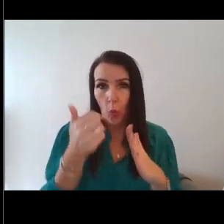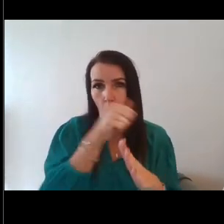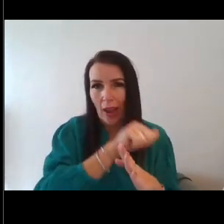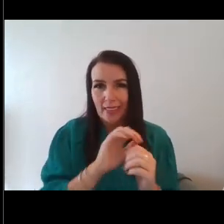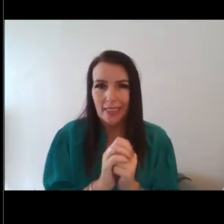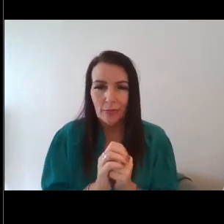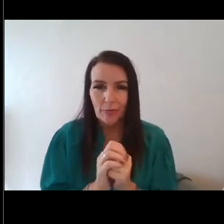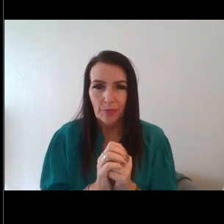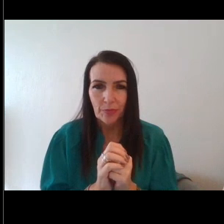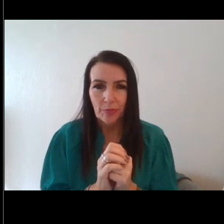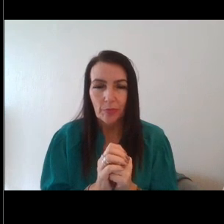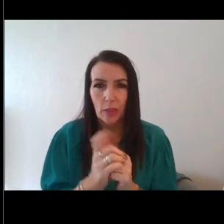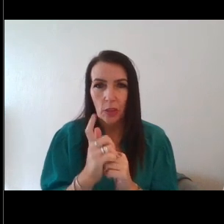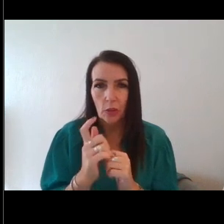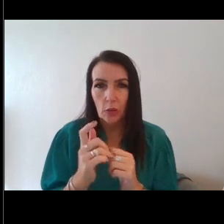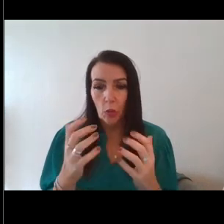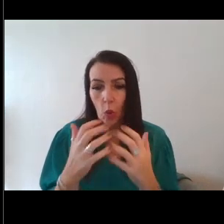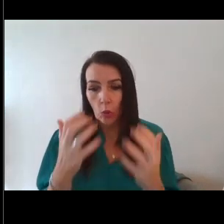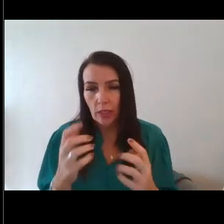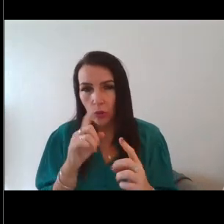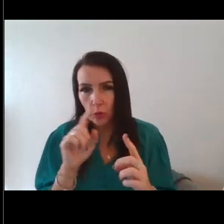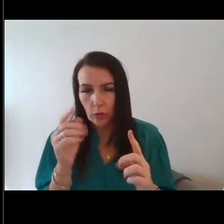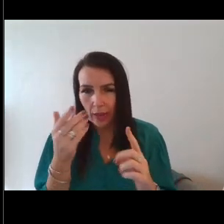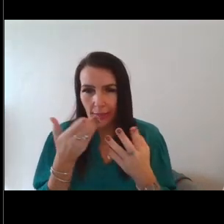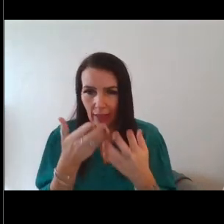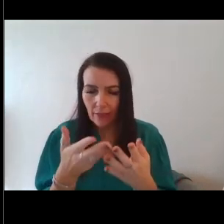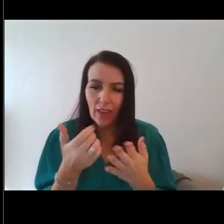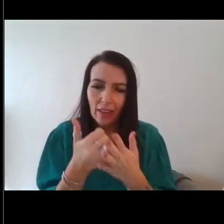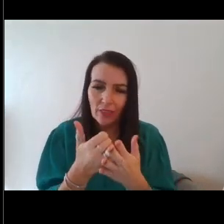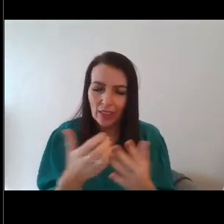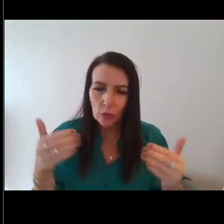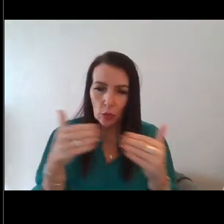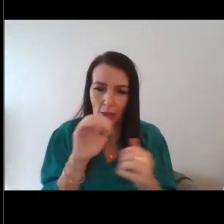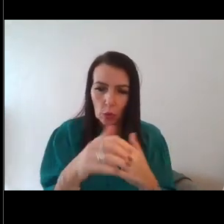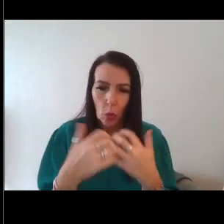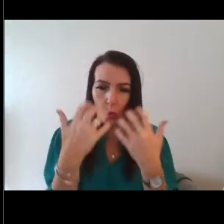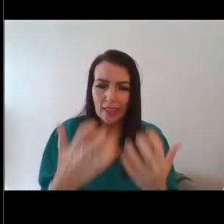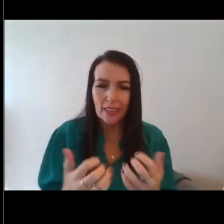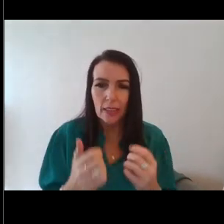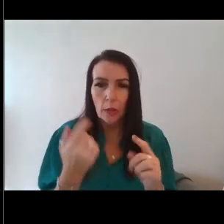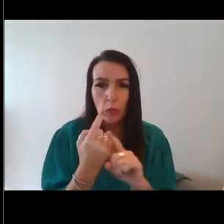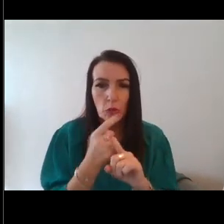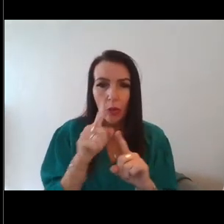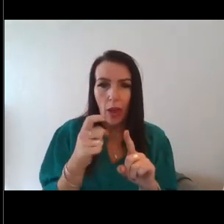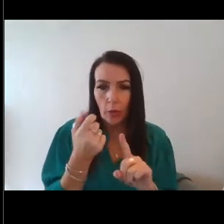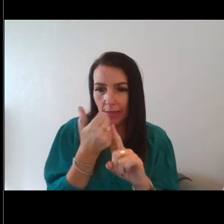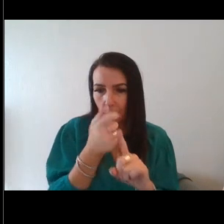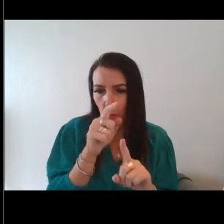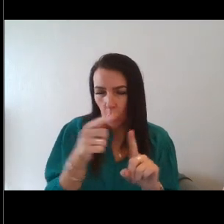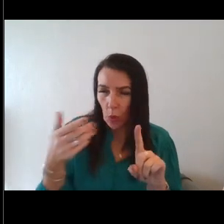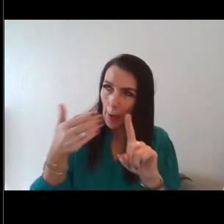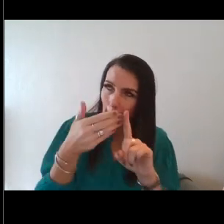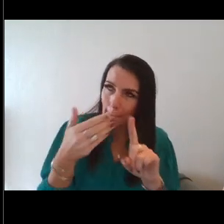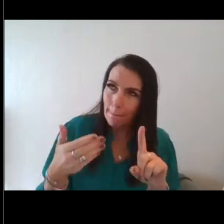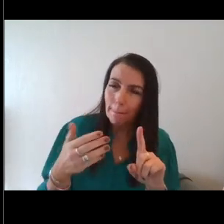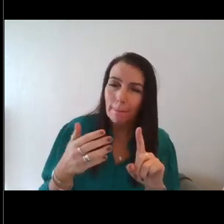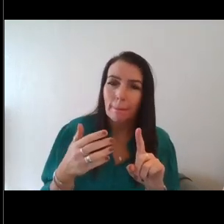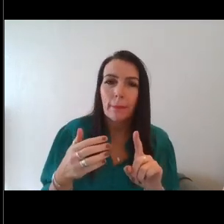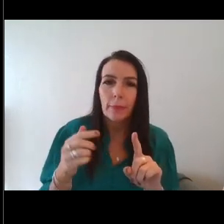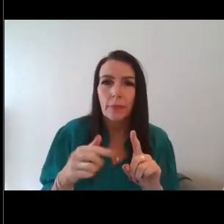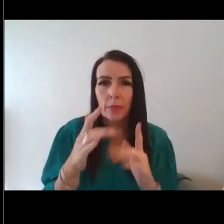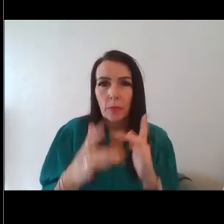you to offer your audience tailored retrofit advice. We'll discuss how HomeWise can support your ambitions in the webinar, as well as